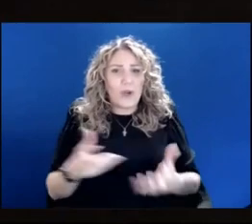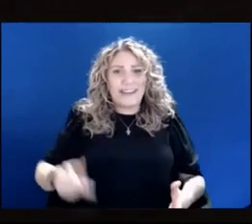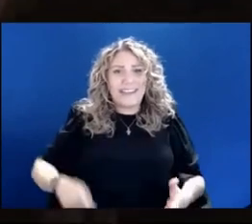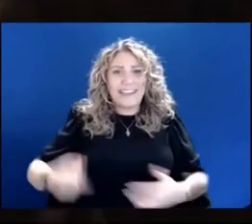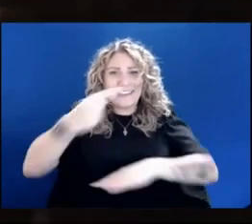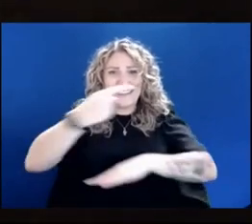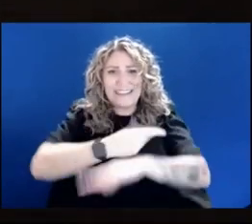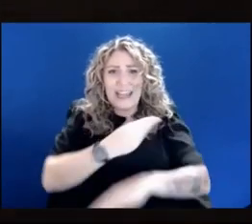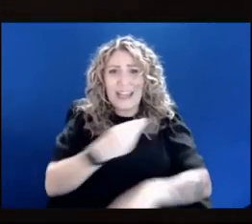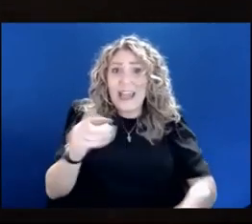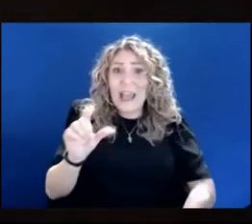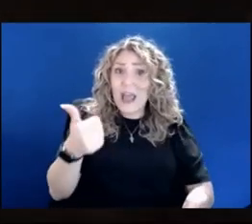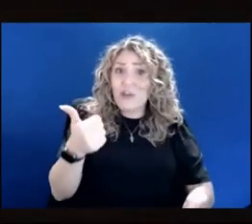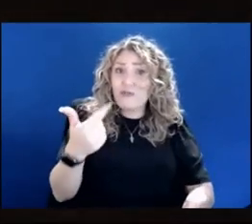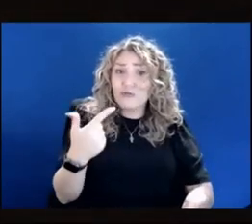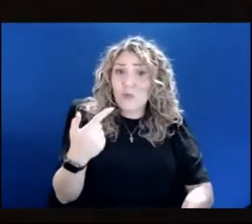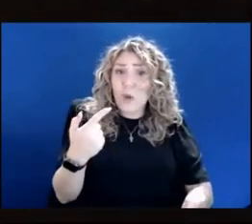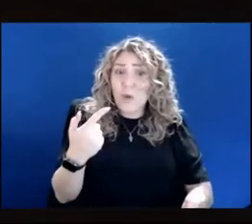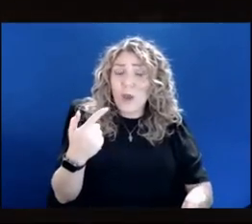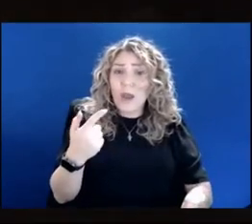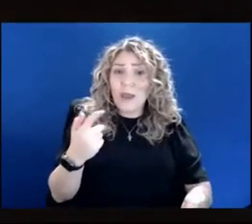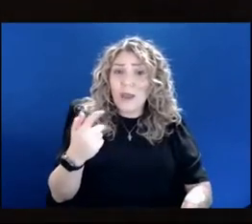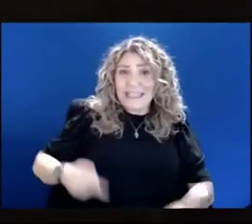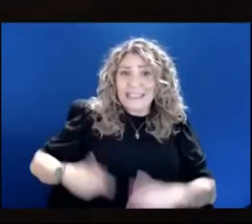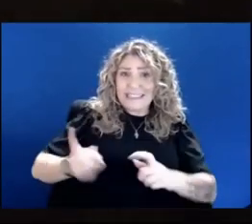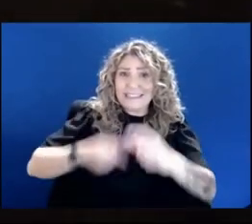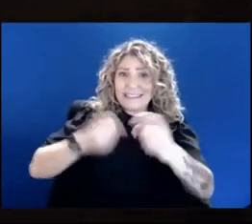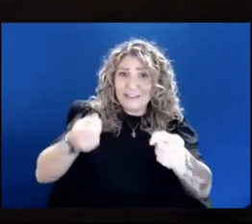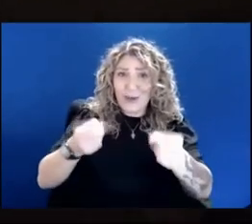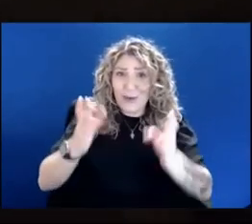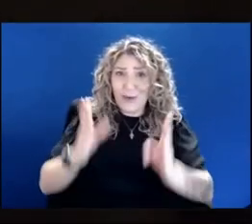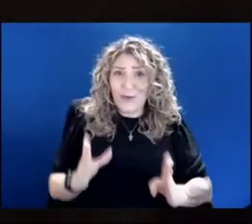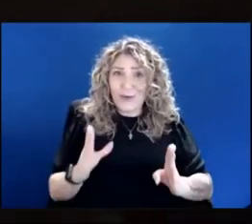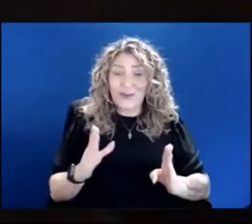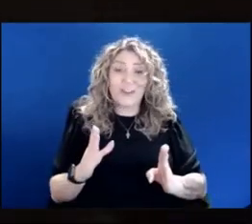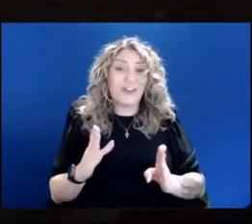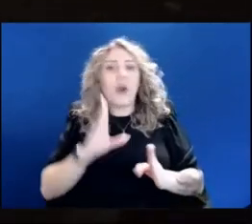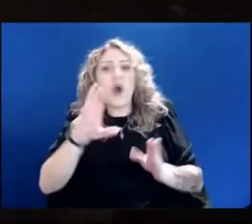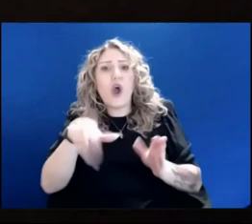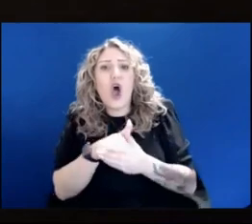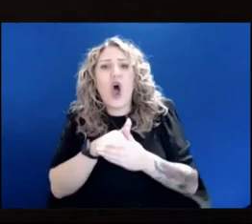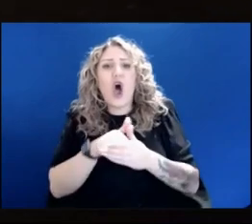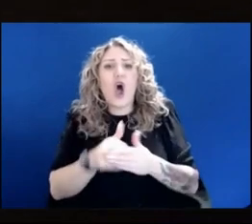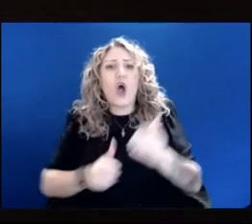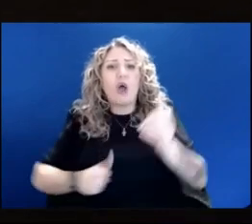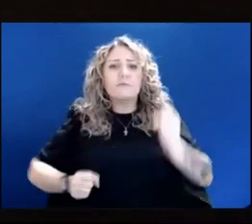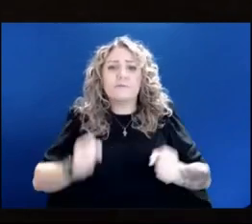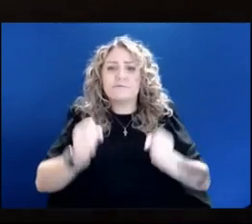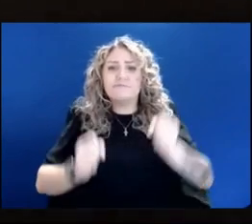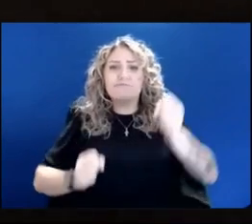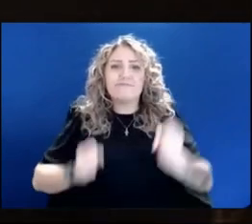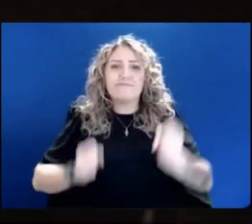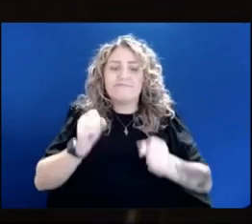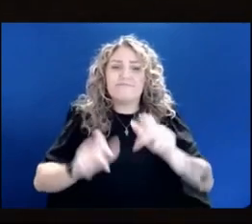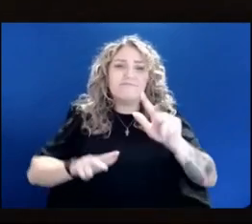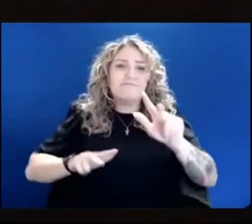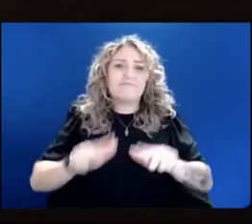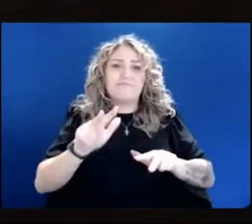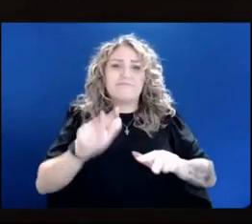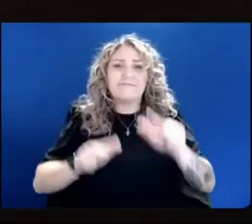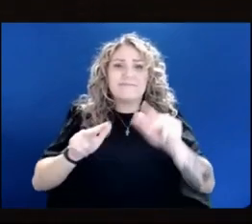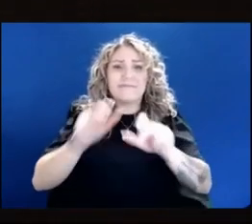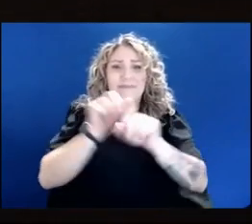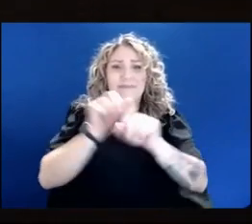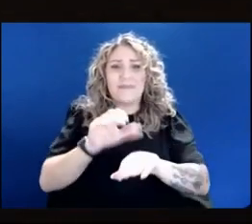other kidney donors all trekked up the mountain, and you summited on World Kidney Day. Tell us